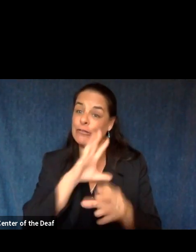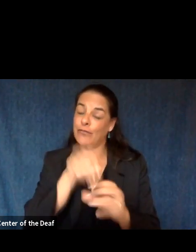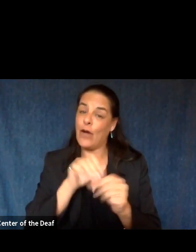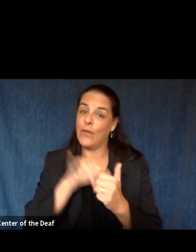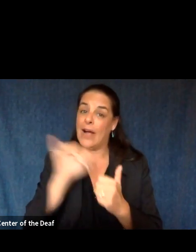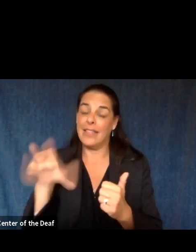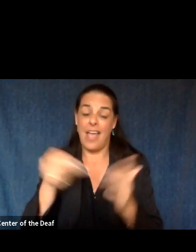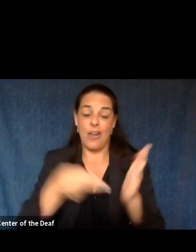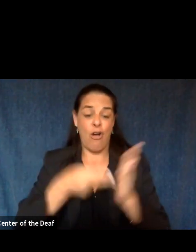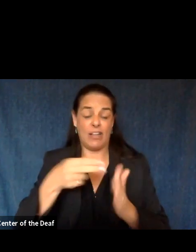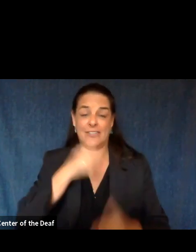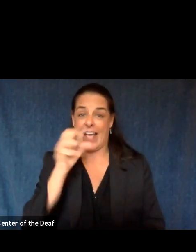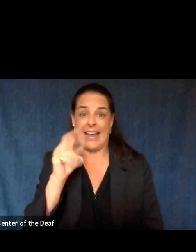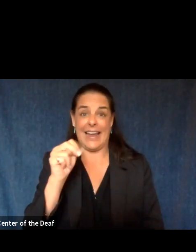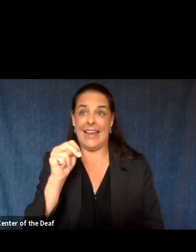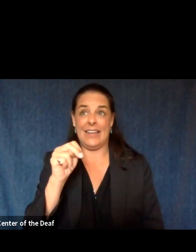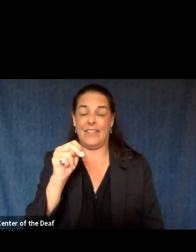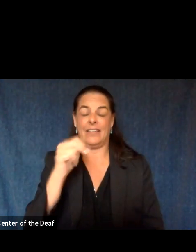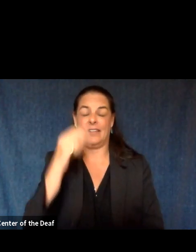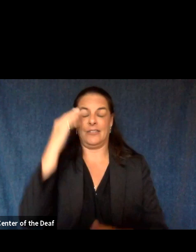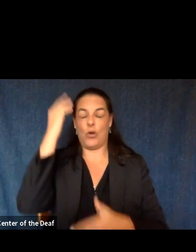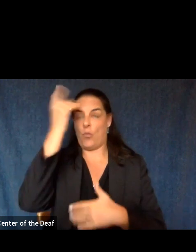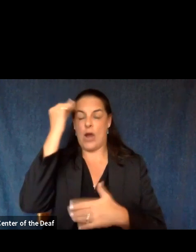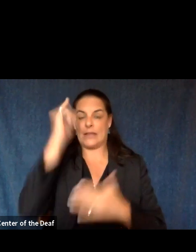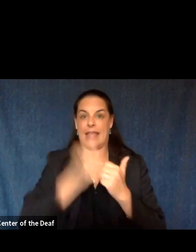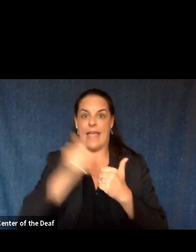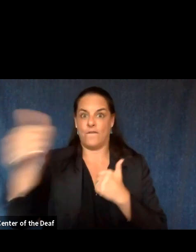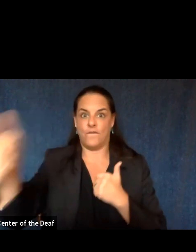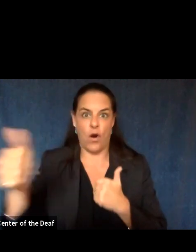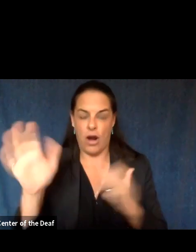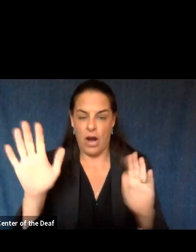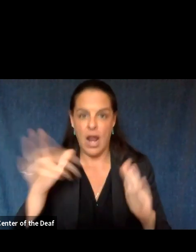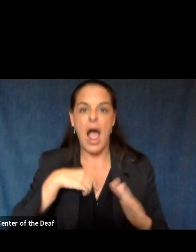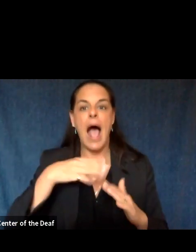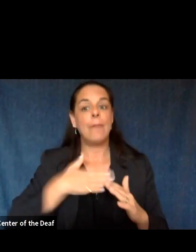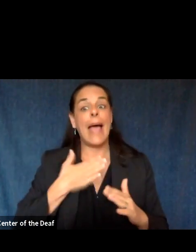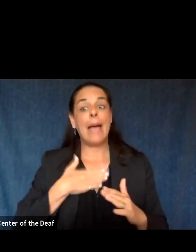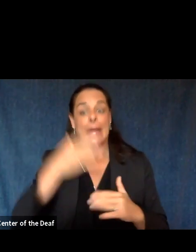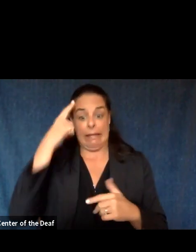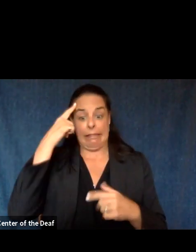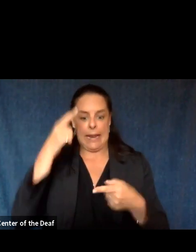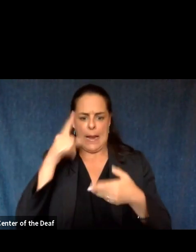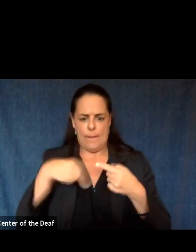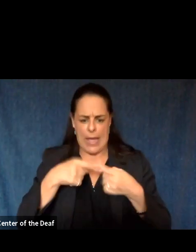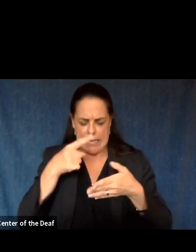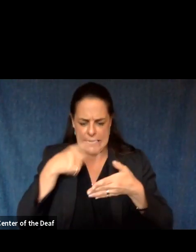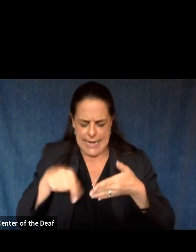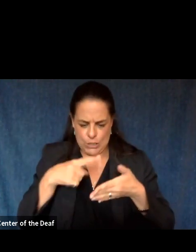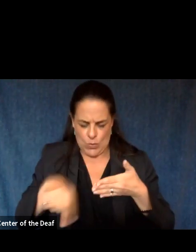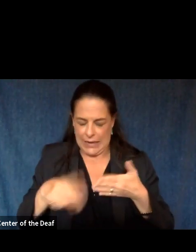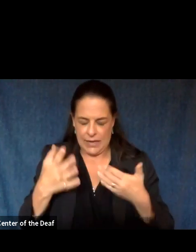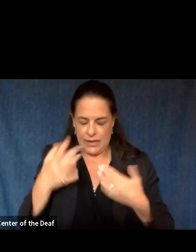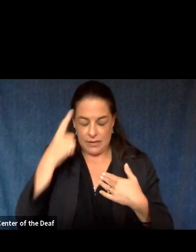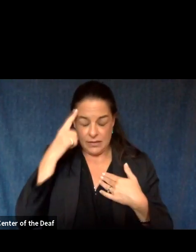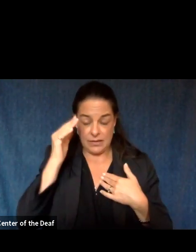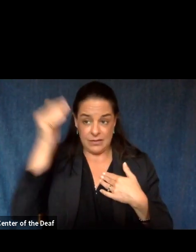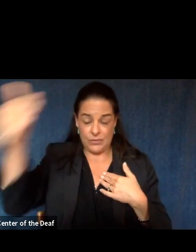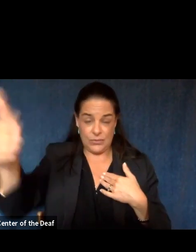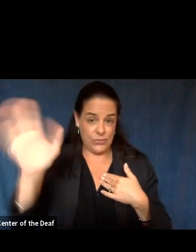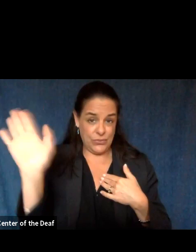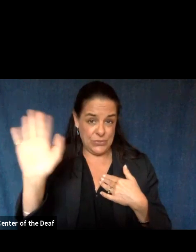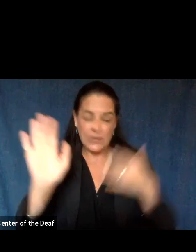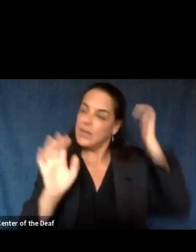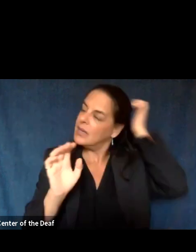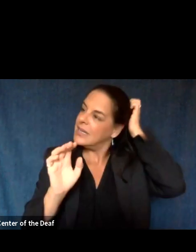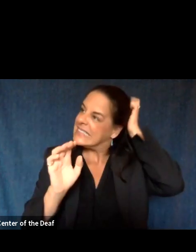haven't even been able to get to processing that far out. I'm happy to think into next week, much less next month. So we'll start looking